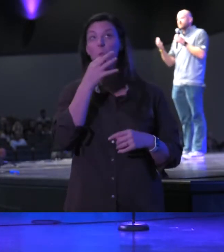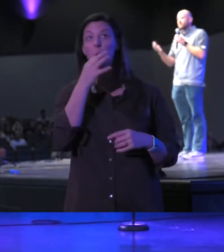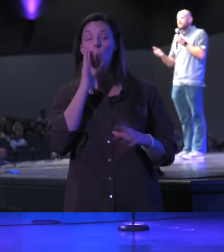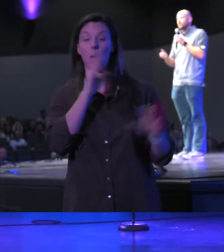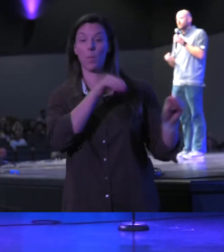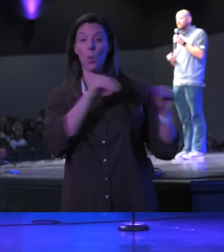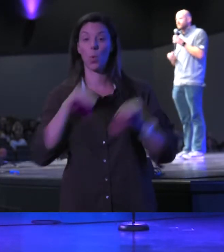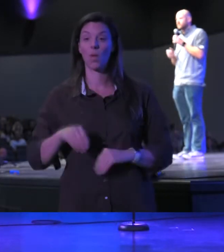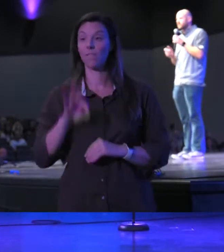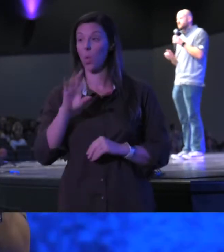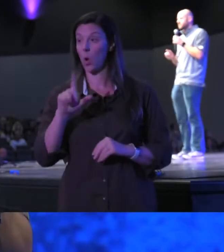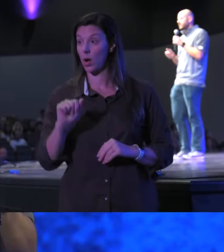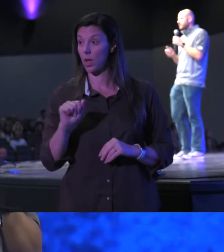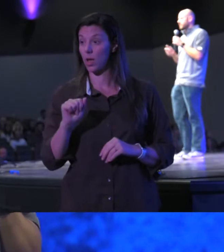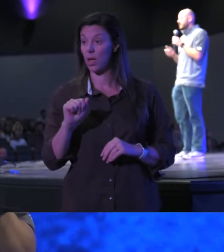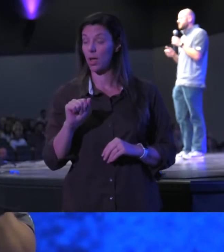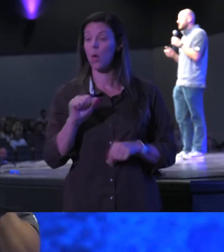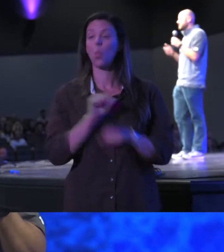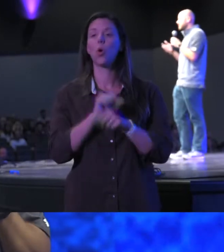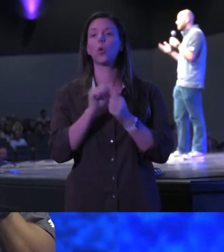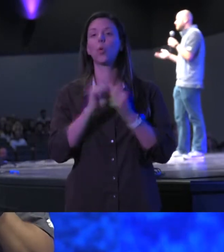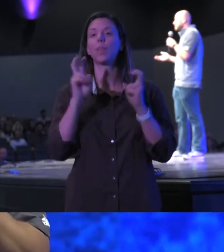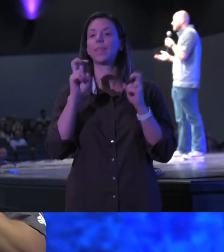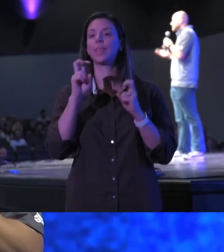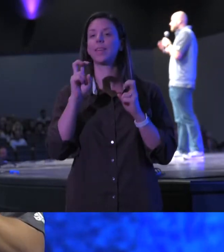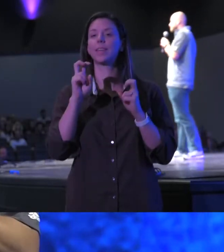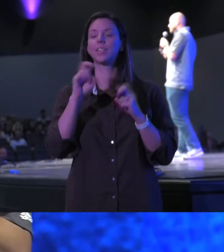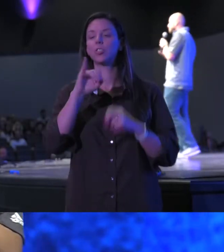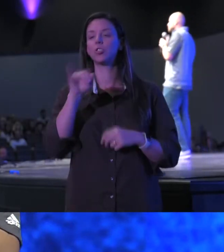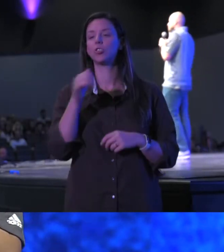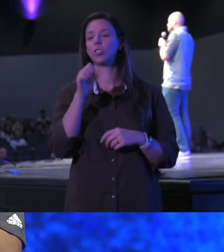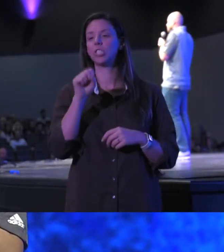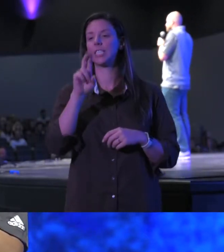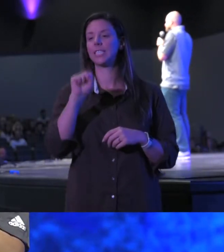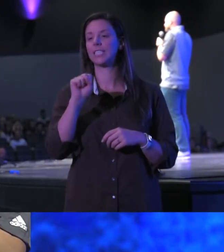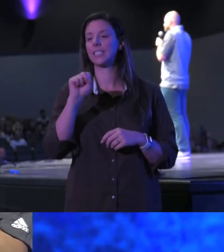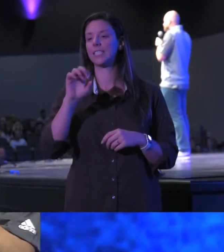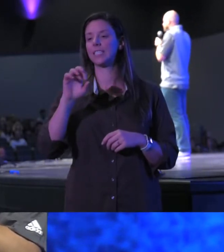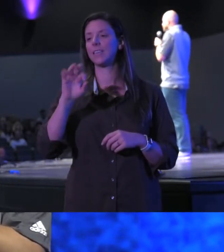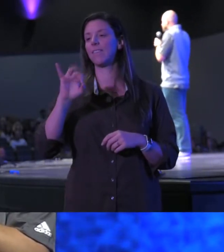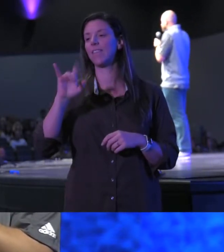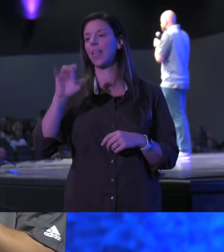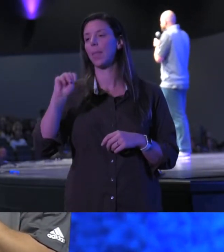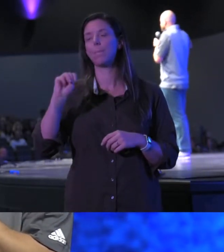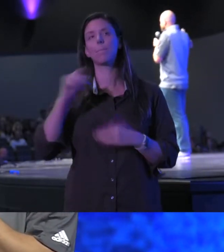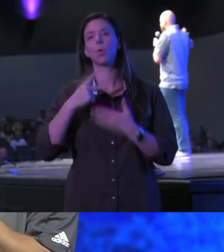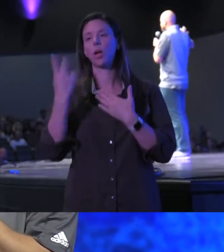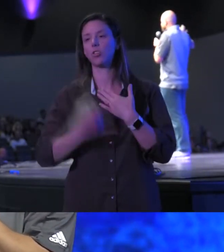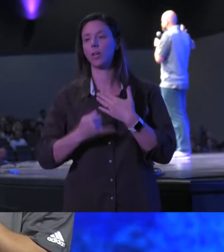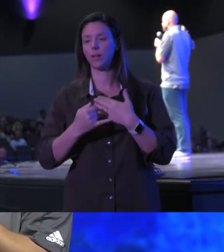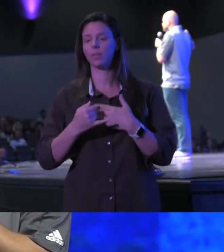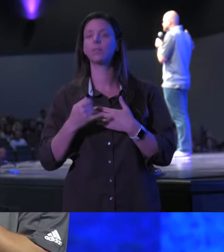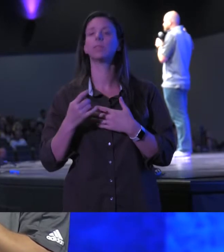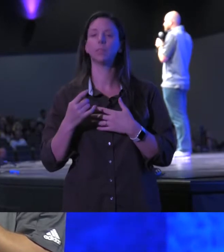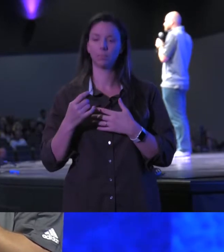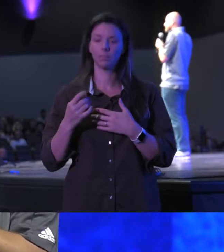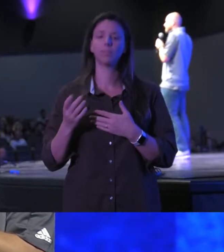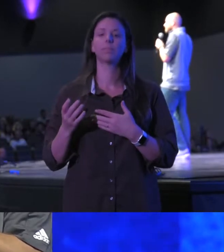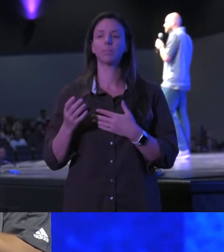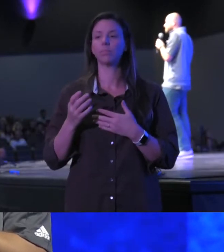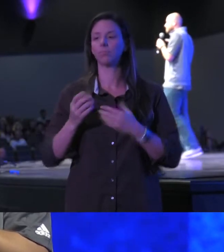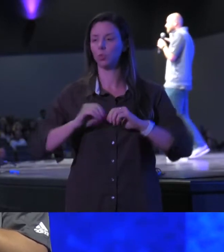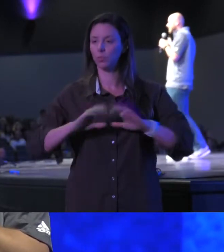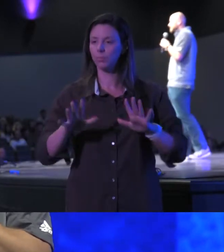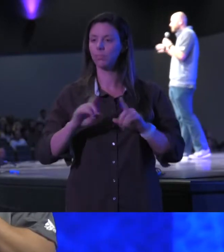point, and they're going to be working with the Jesus Film Project, and they're going to be bringing short-term teams to other countries, and they're going to be exposing people